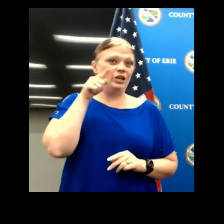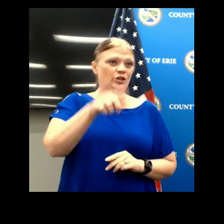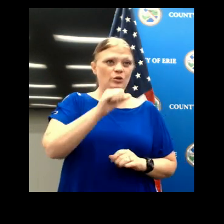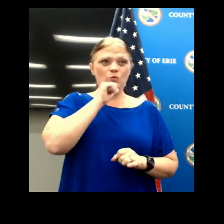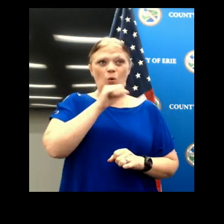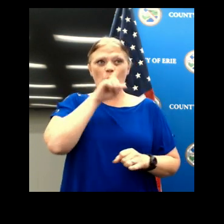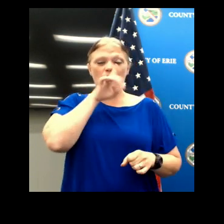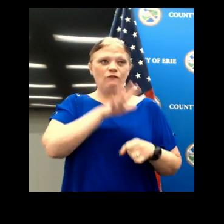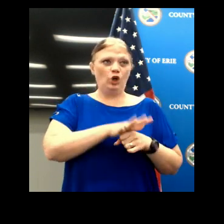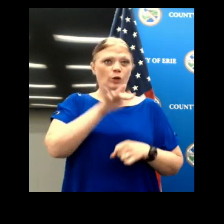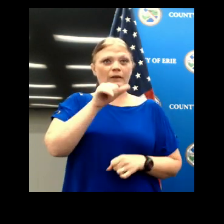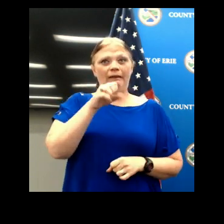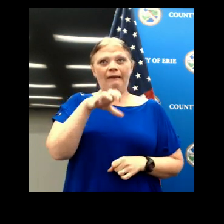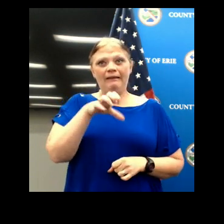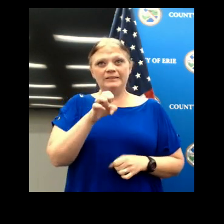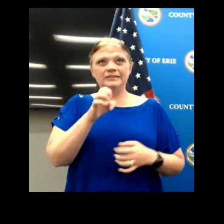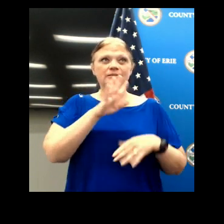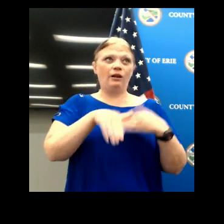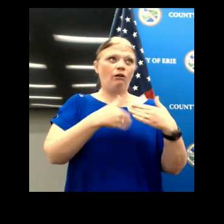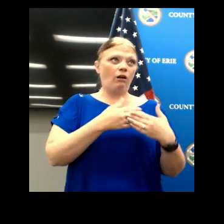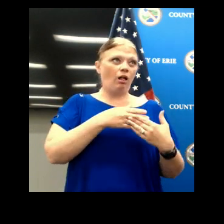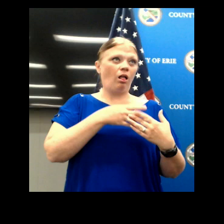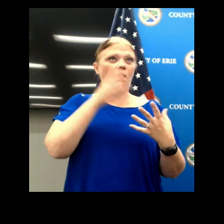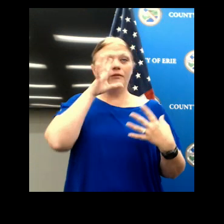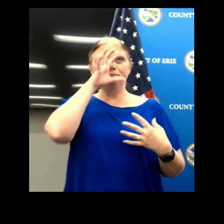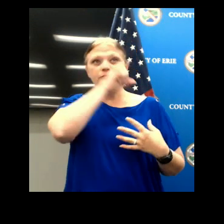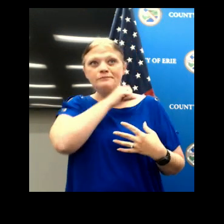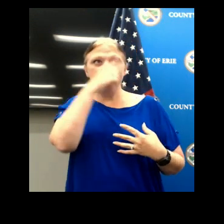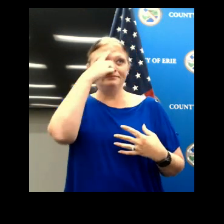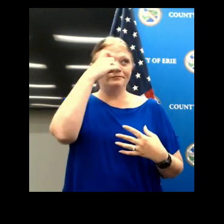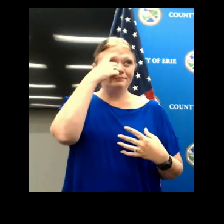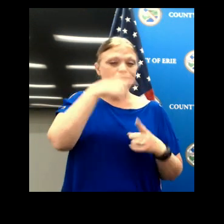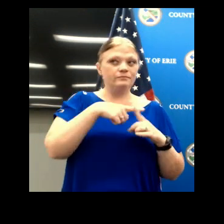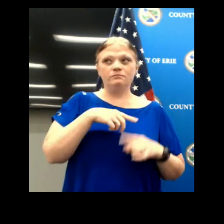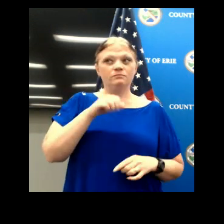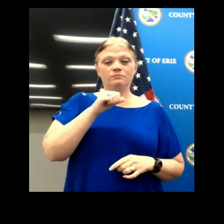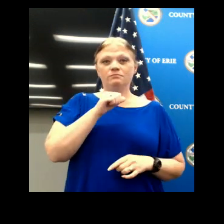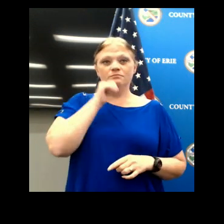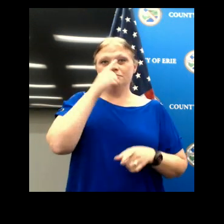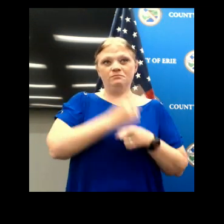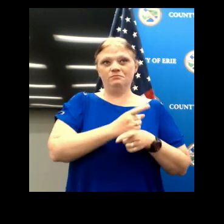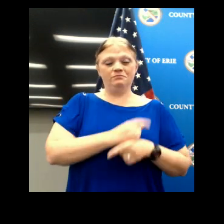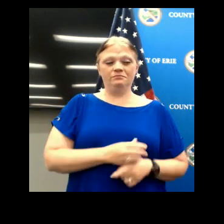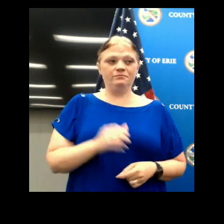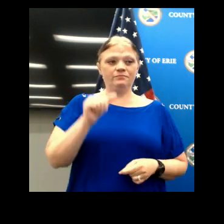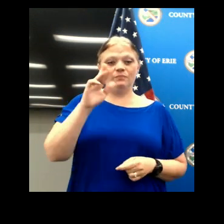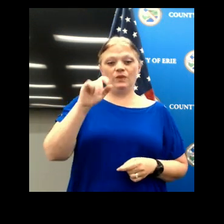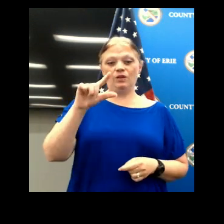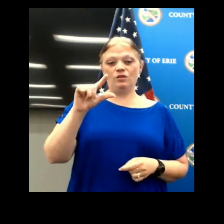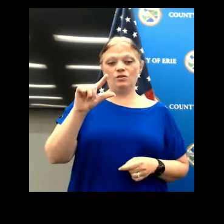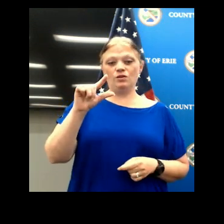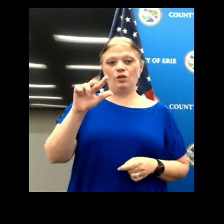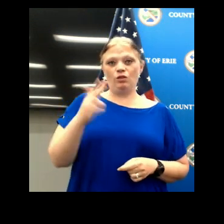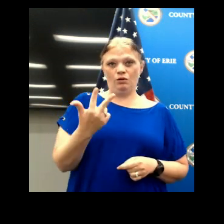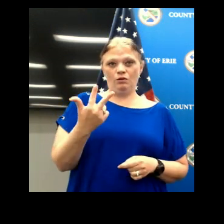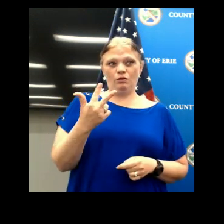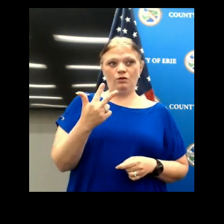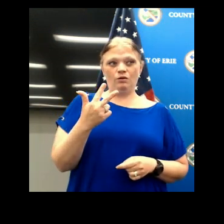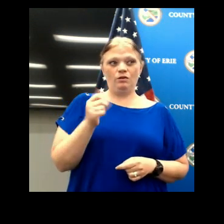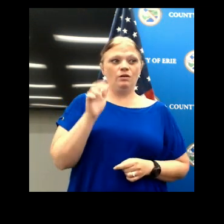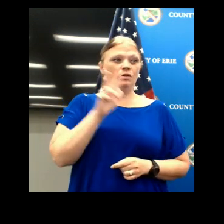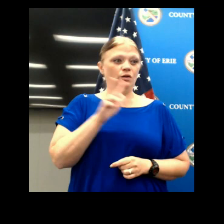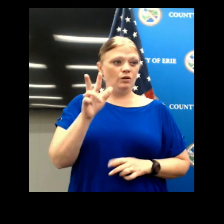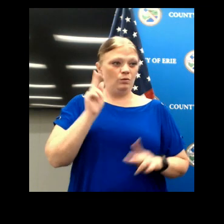confirming cases, those are presumed positive. That is not correct. On August 3rd, there were 33 individuals admitted to Erie